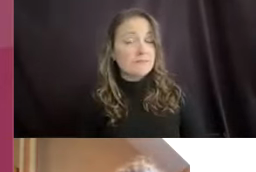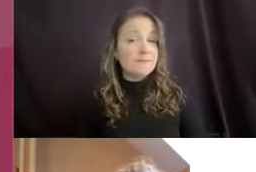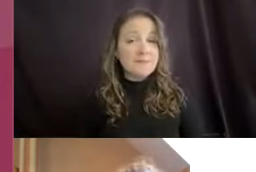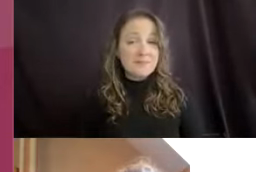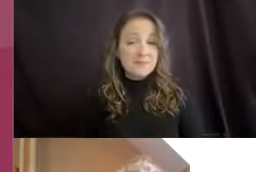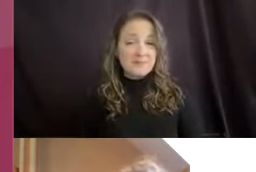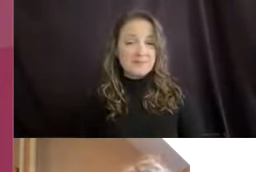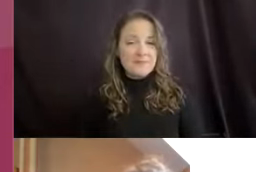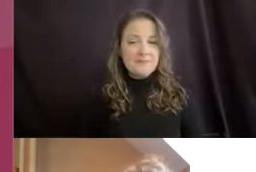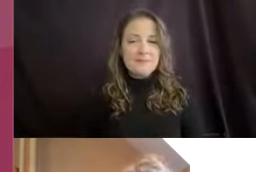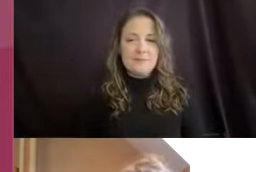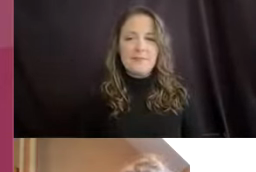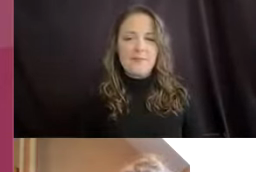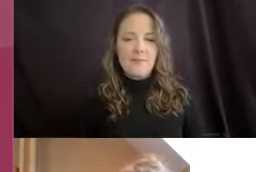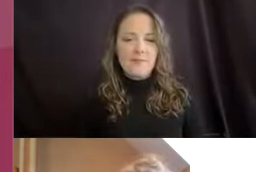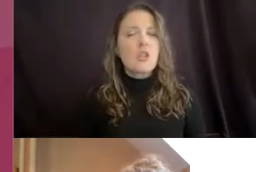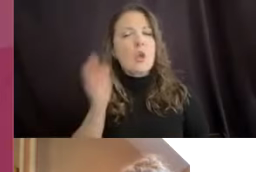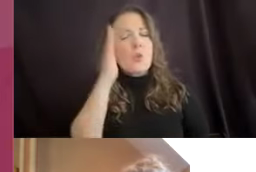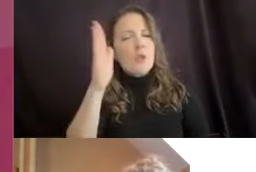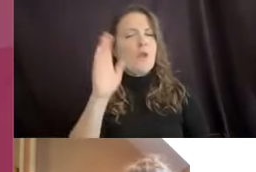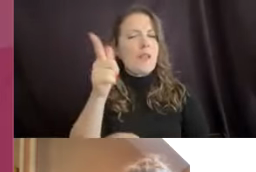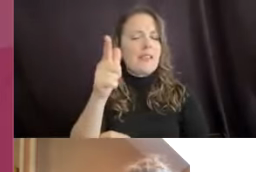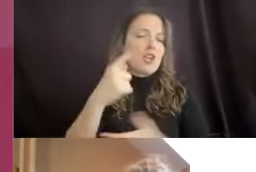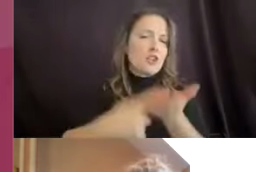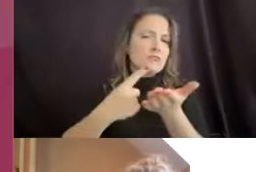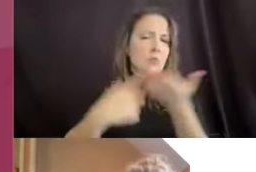We're going to talk about like what those conversations look like later.